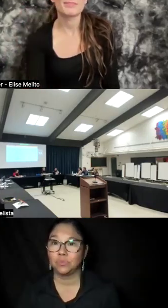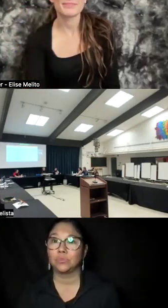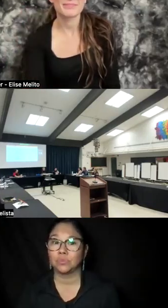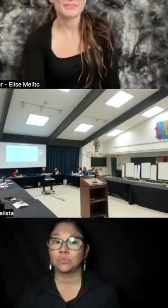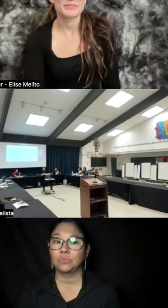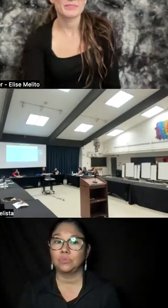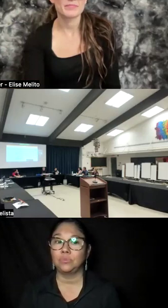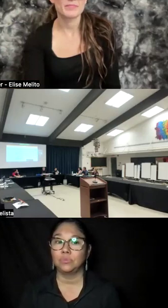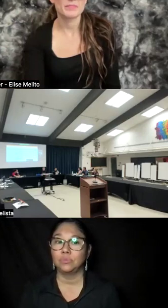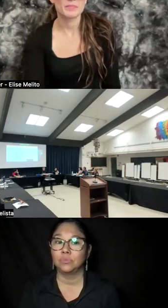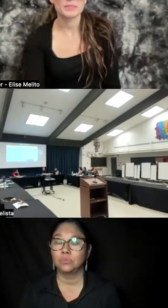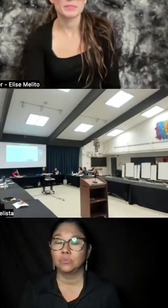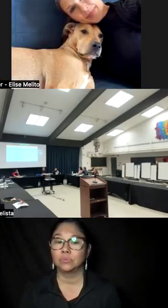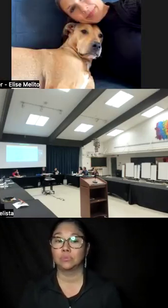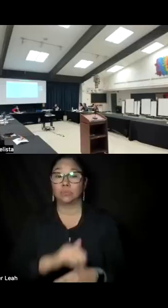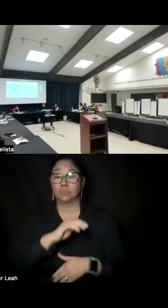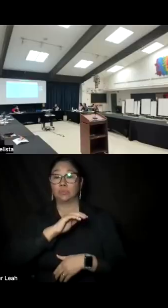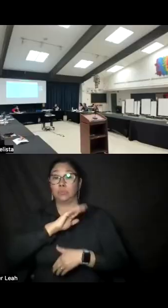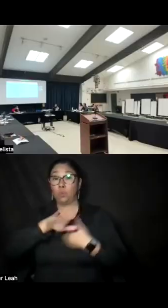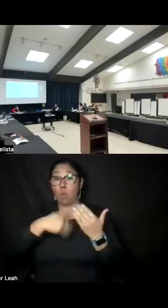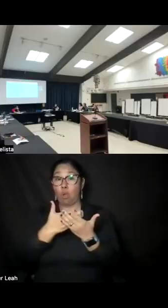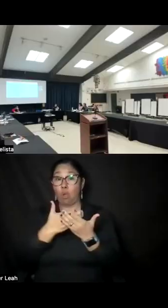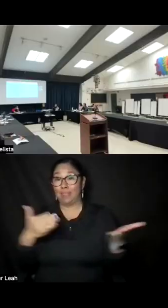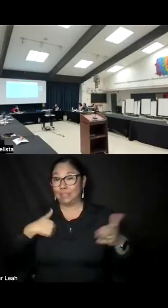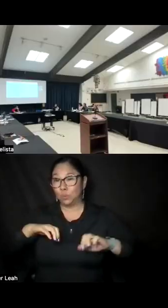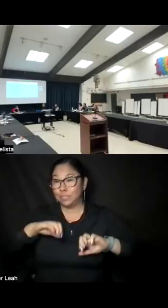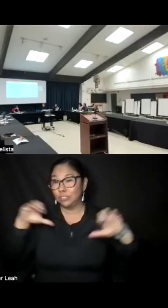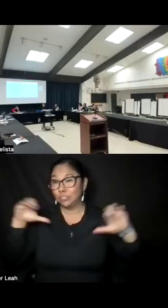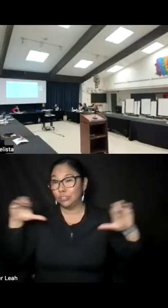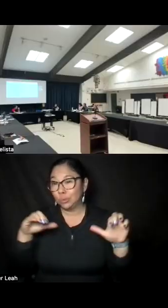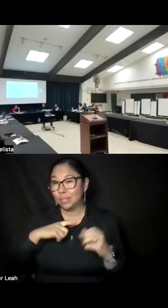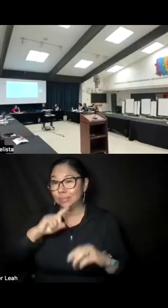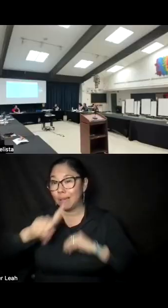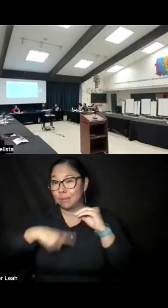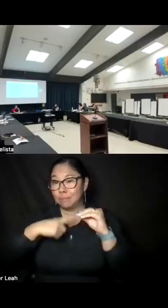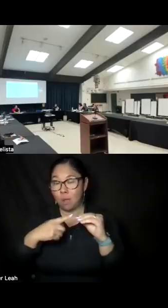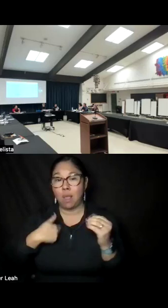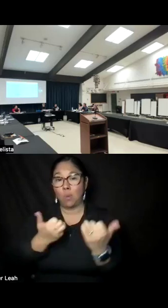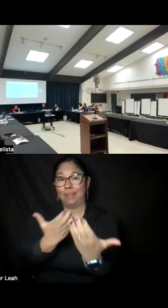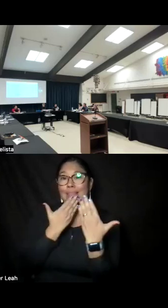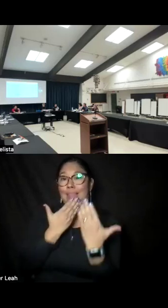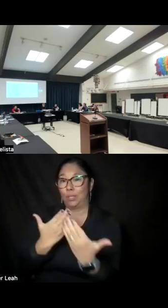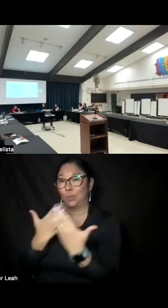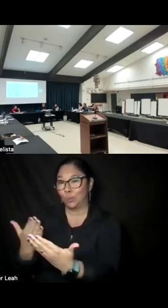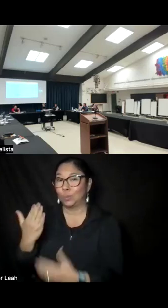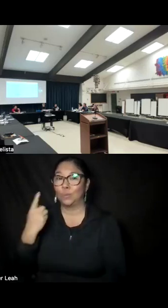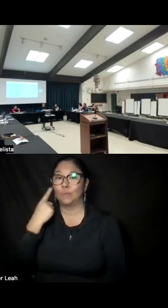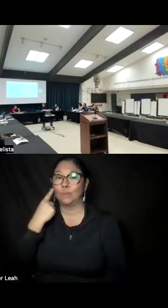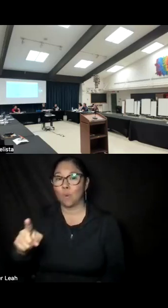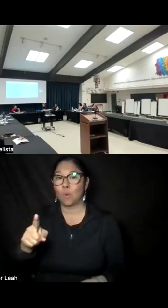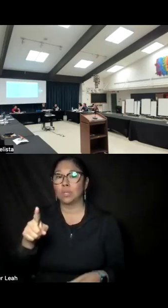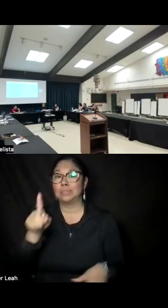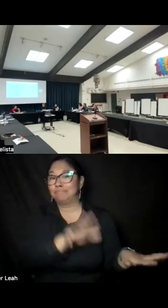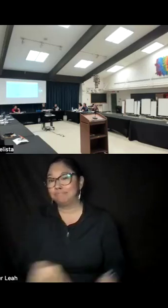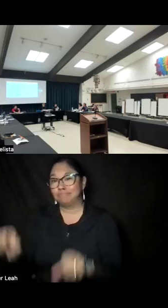Time and all the things that we do want to talk about. I am going to thank you, Brian, for kind of stepping